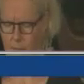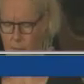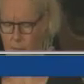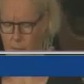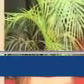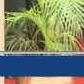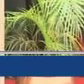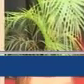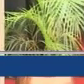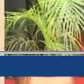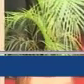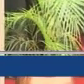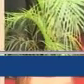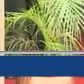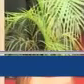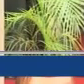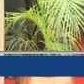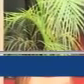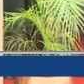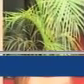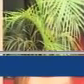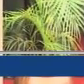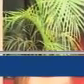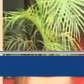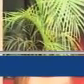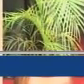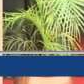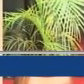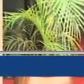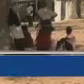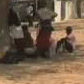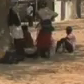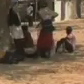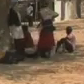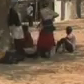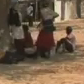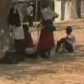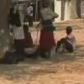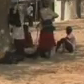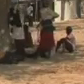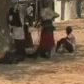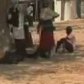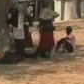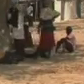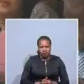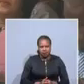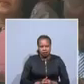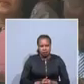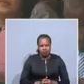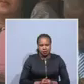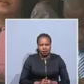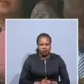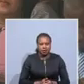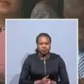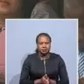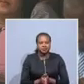14th of this month. President Gangop told mourners that as sad as the occasion was, the nation ought to pause and reflect on personal